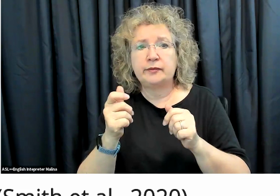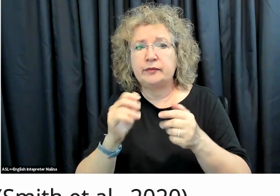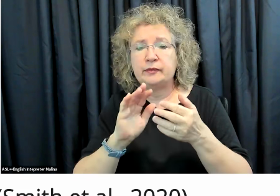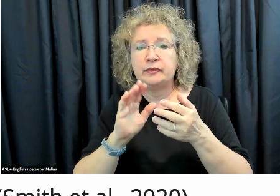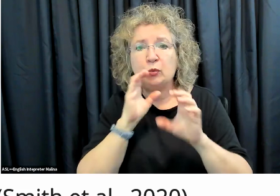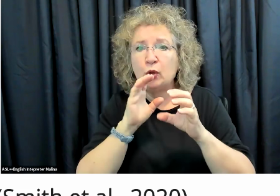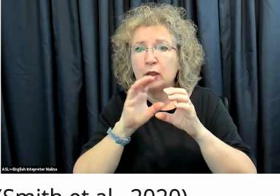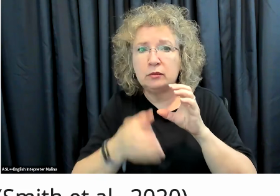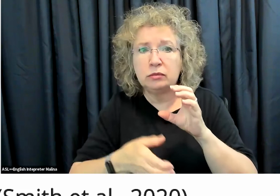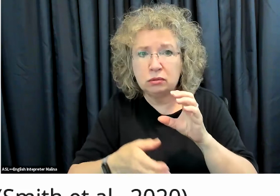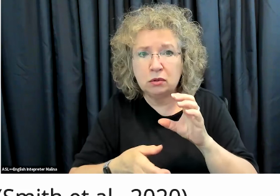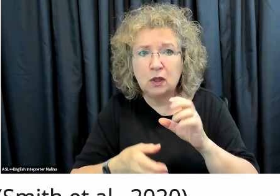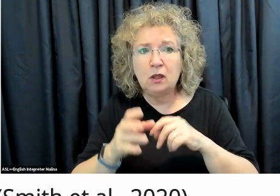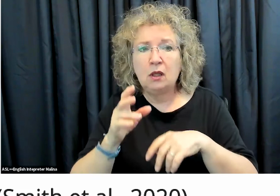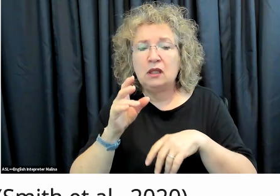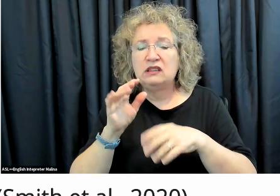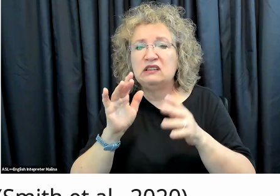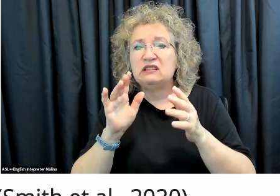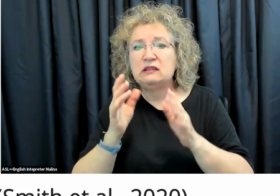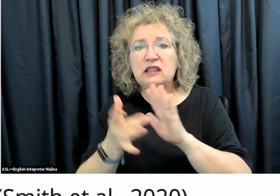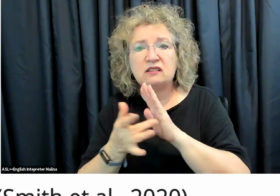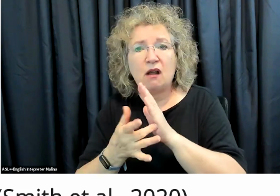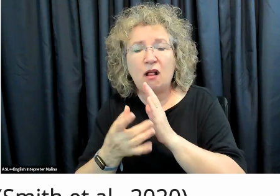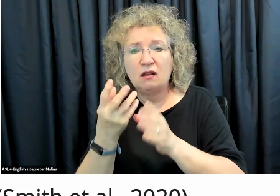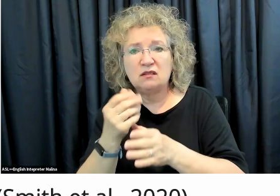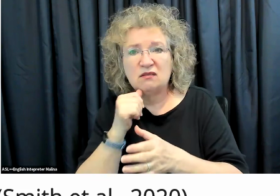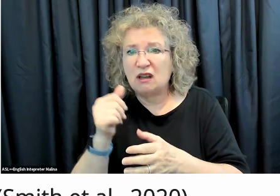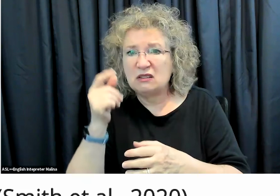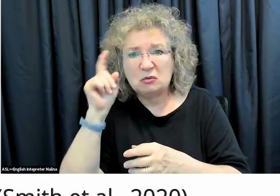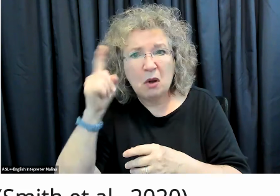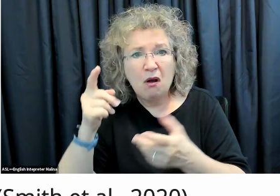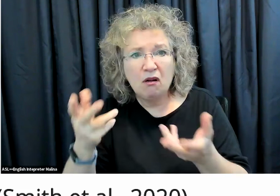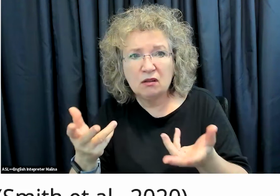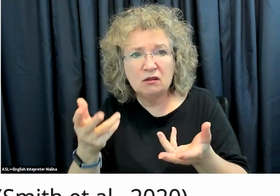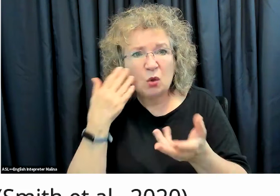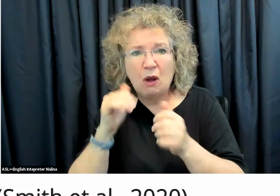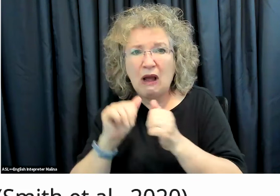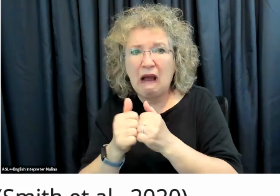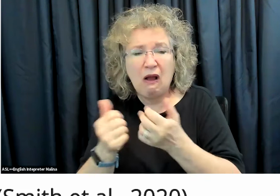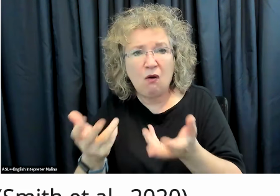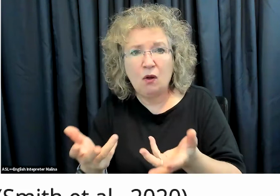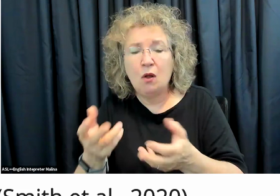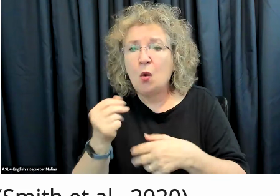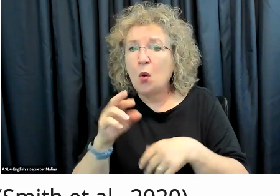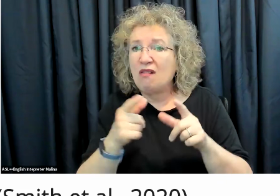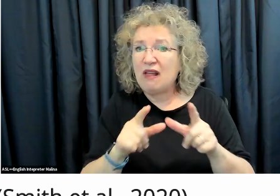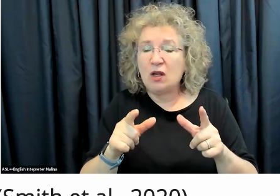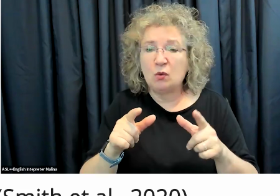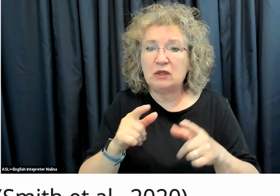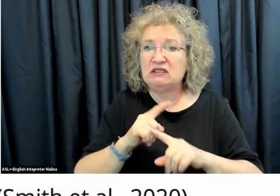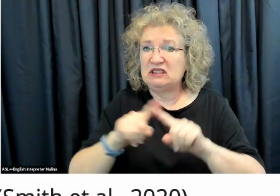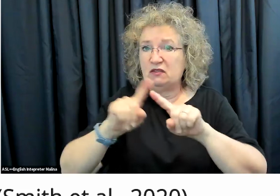can make it difficult to understand what's going on. And for some, and arguably for quite a few, emergencies can